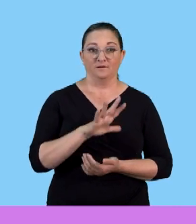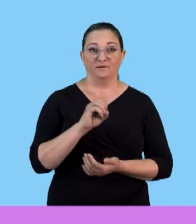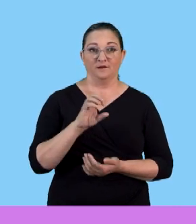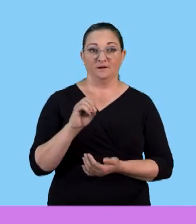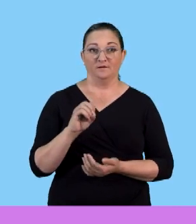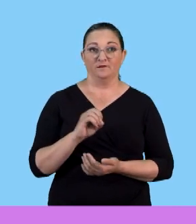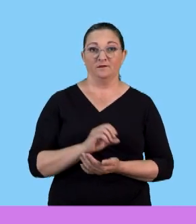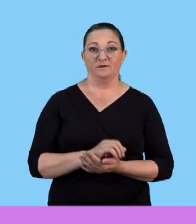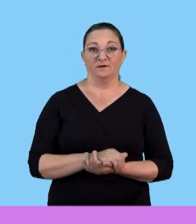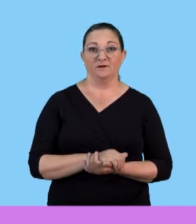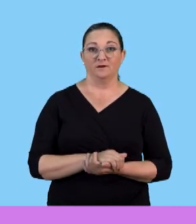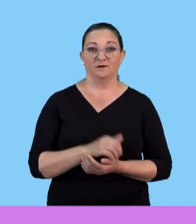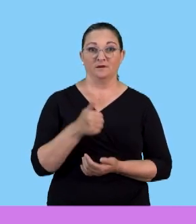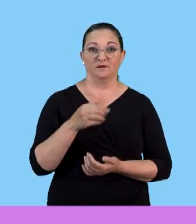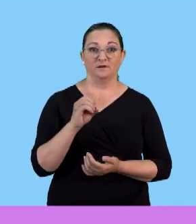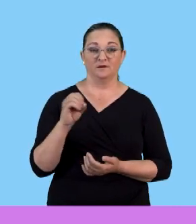5,